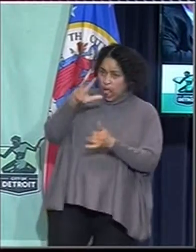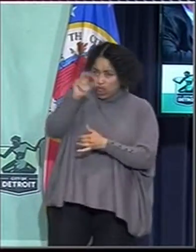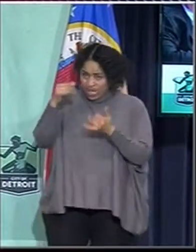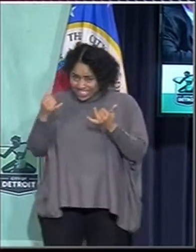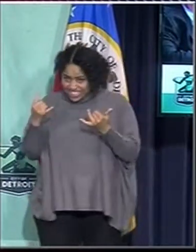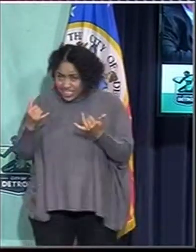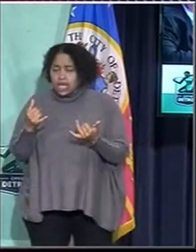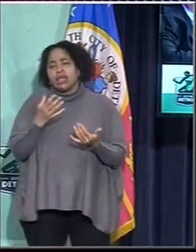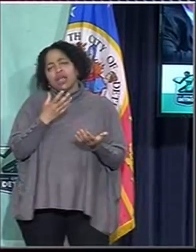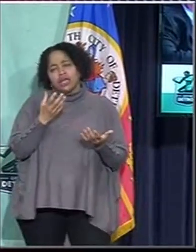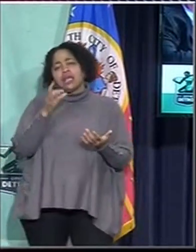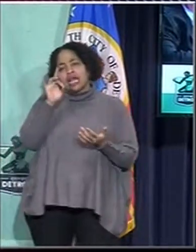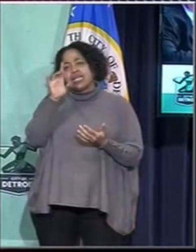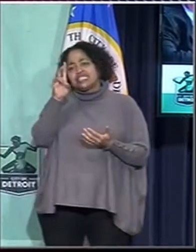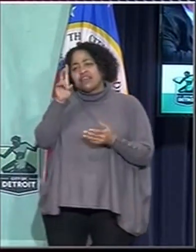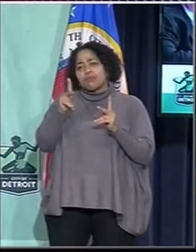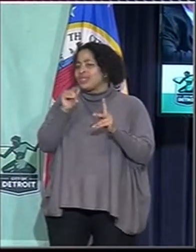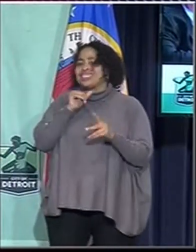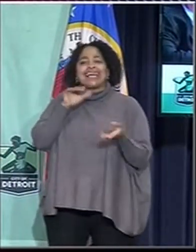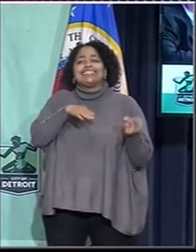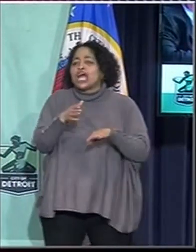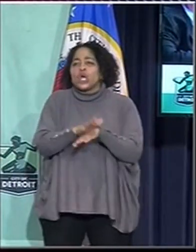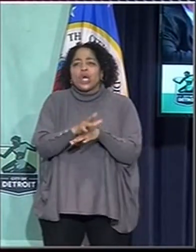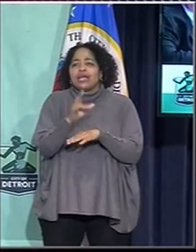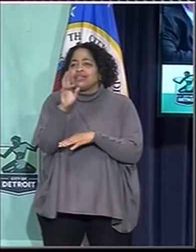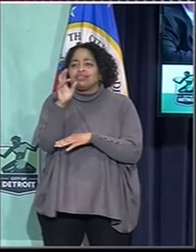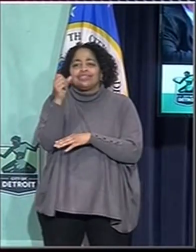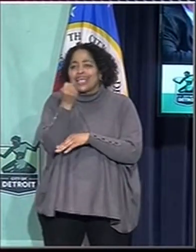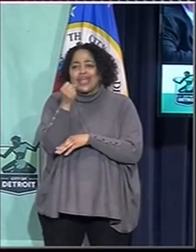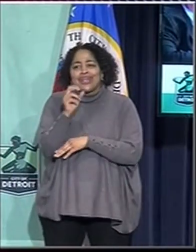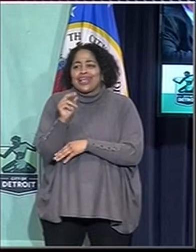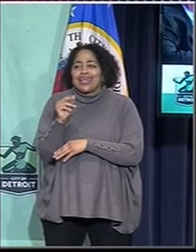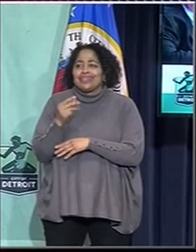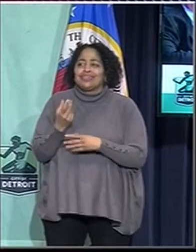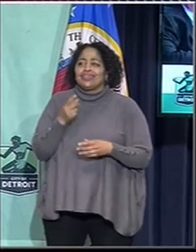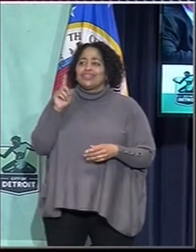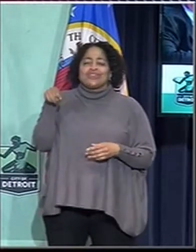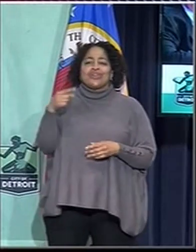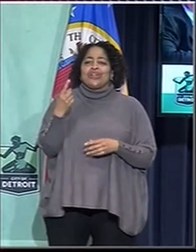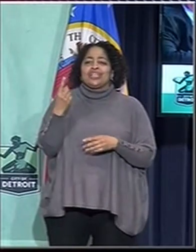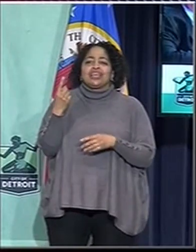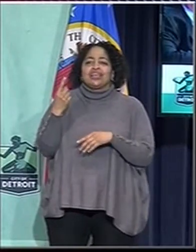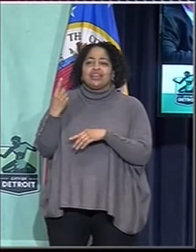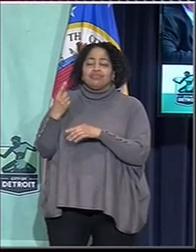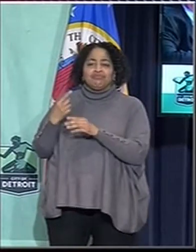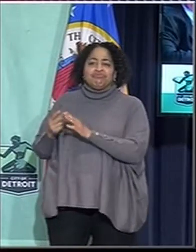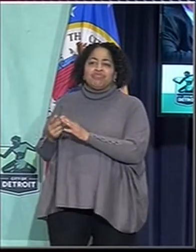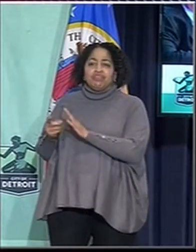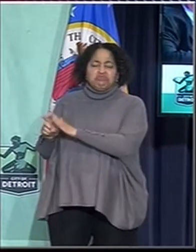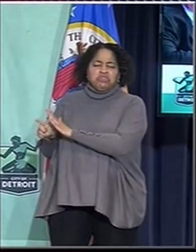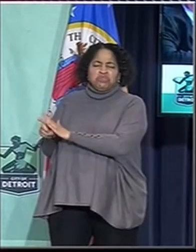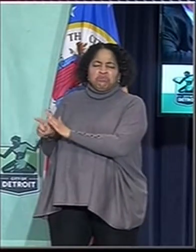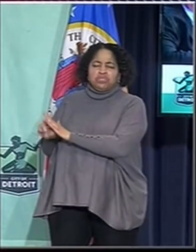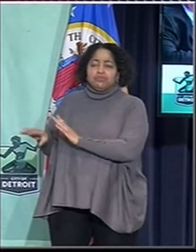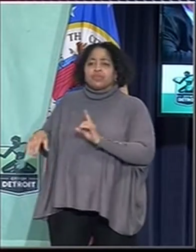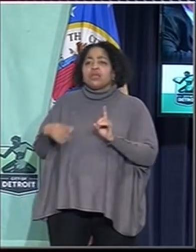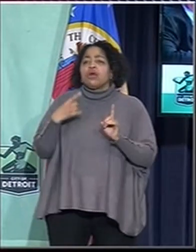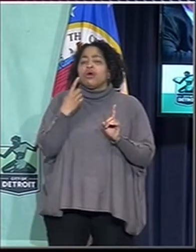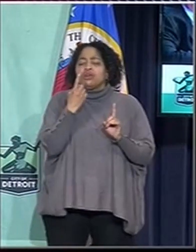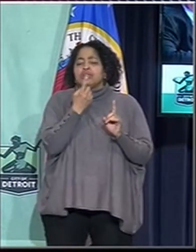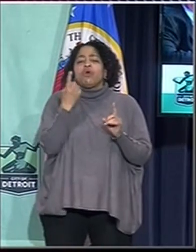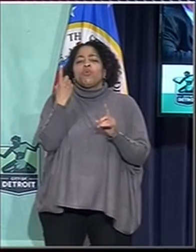today. And of course, 87 people didn't die on Saturday, and there weren't only 9 on Sunday. One of the ones that came in